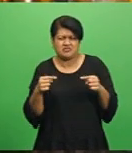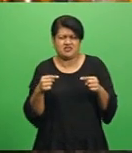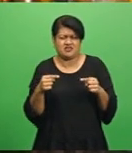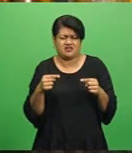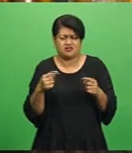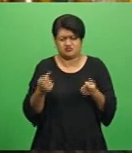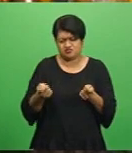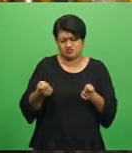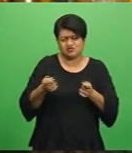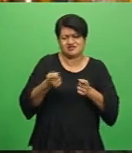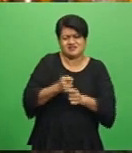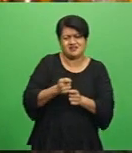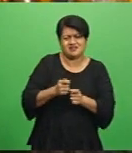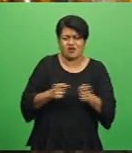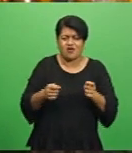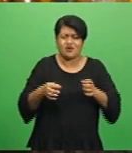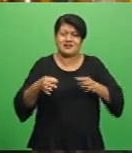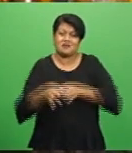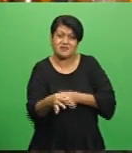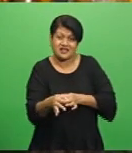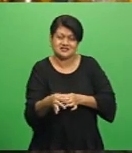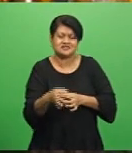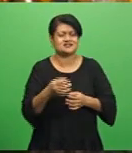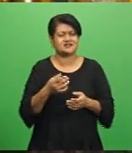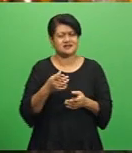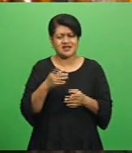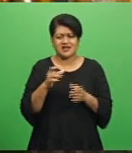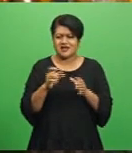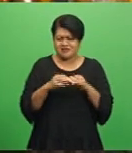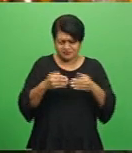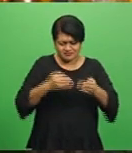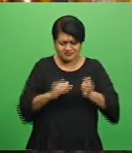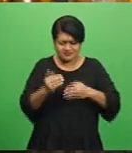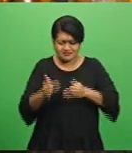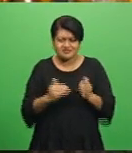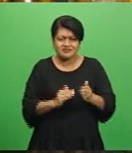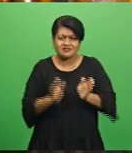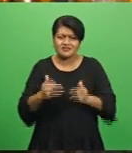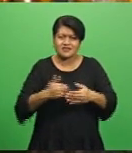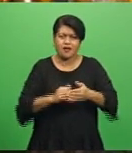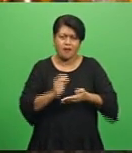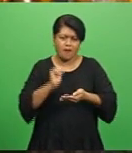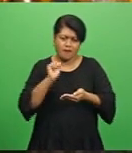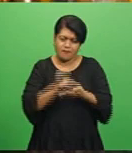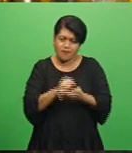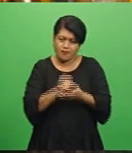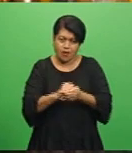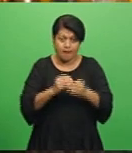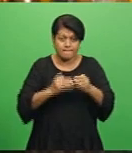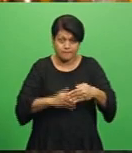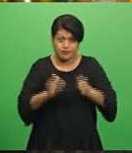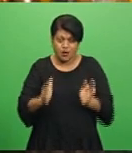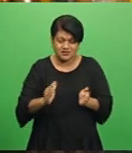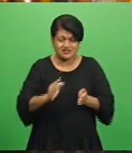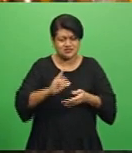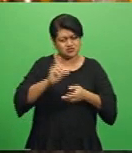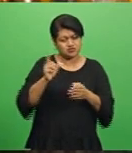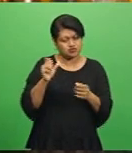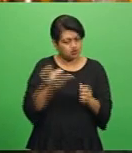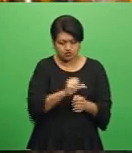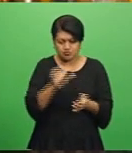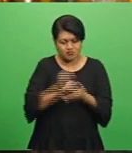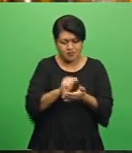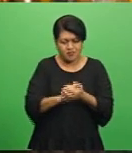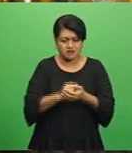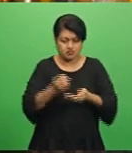cardboard seal containers, and it should be nicely done so that we can pack something liquid stuff, so